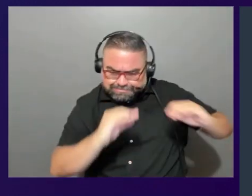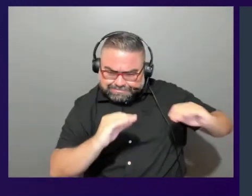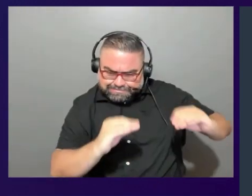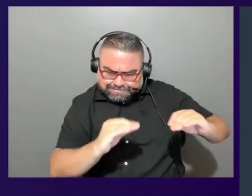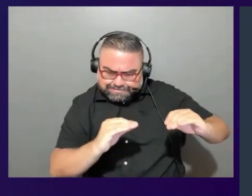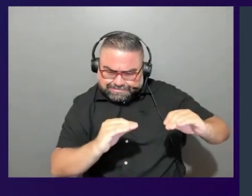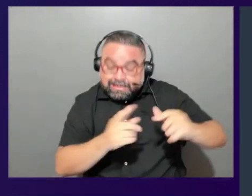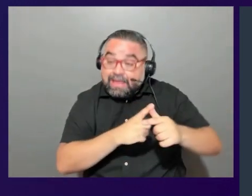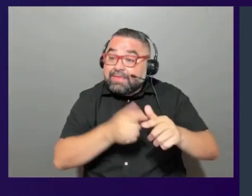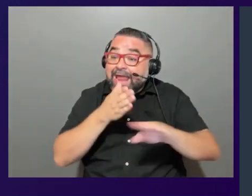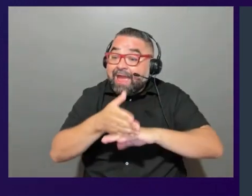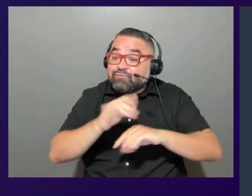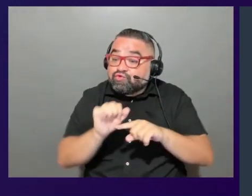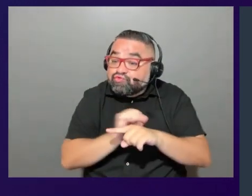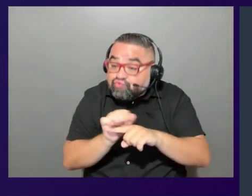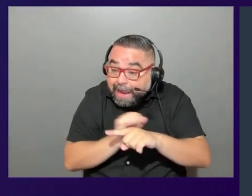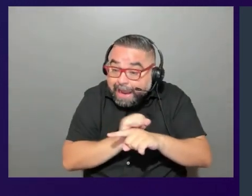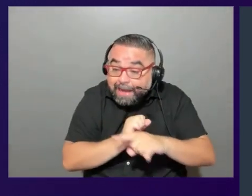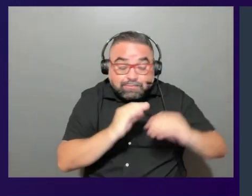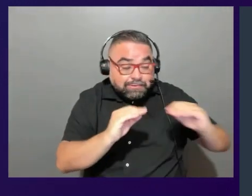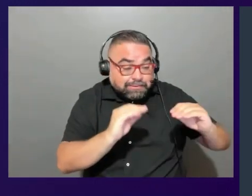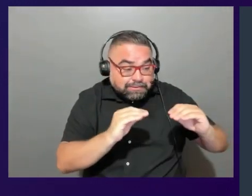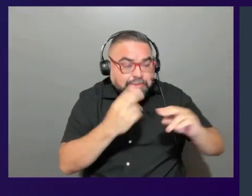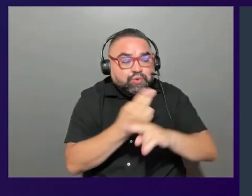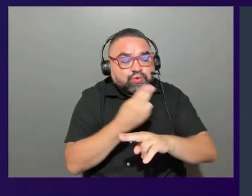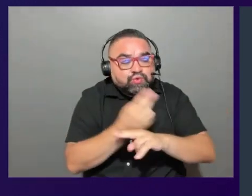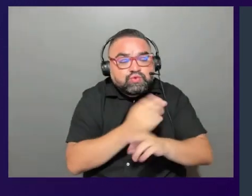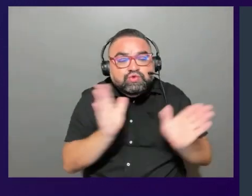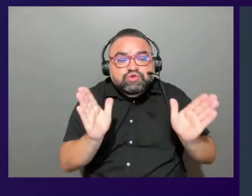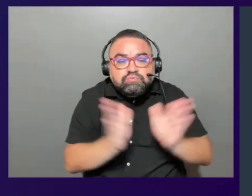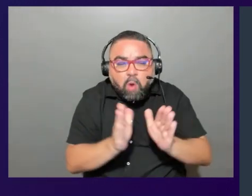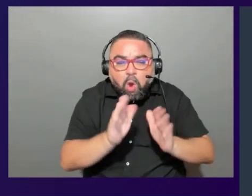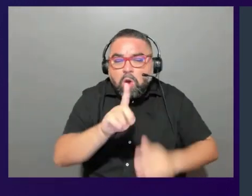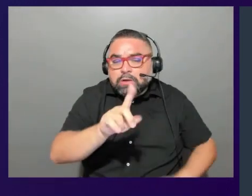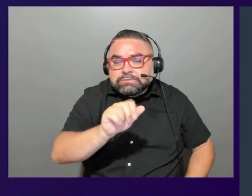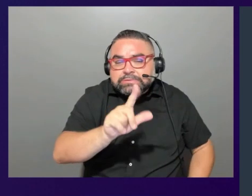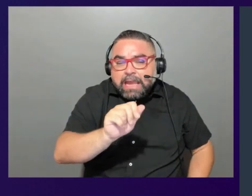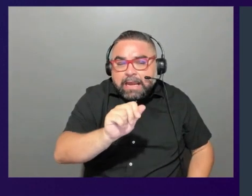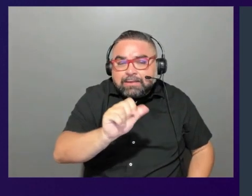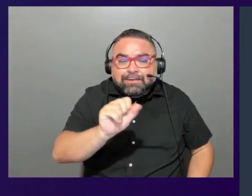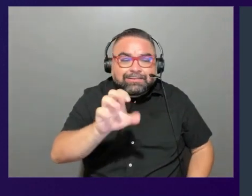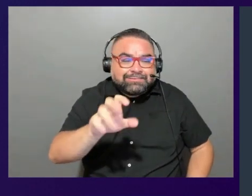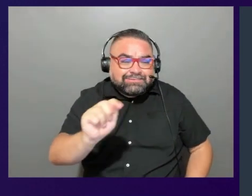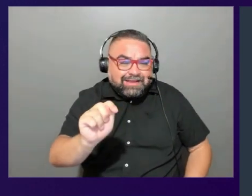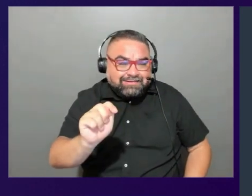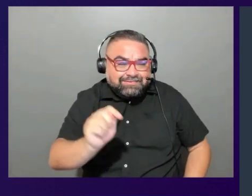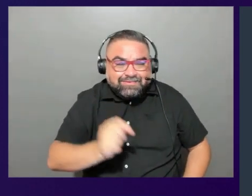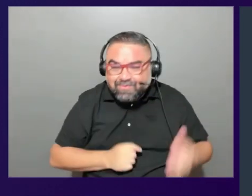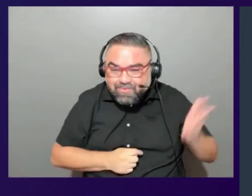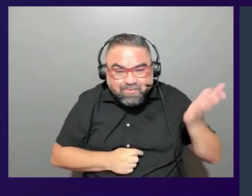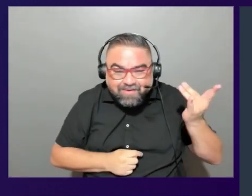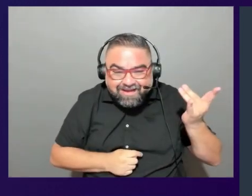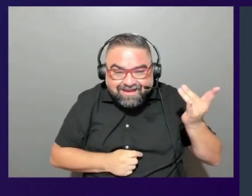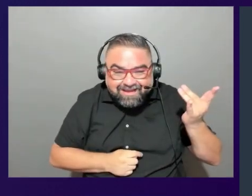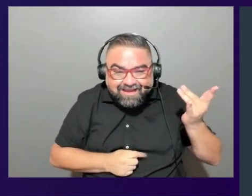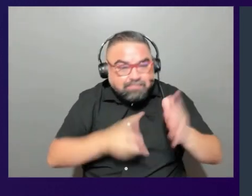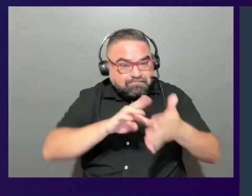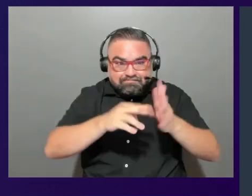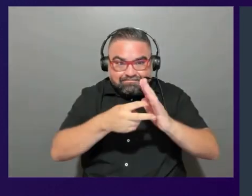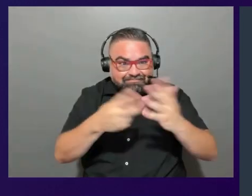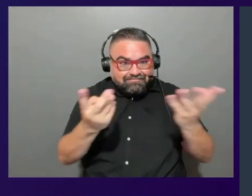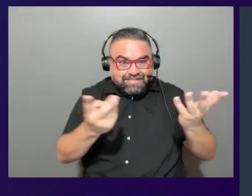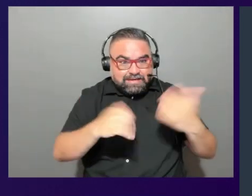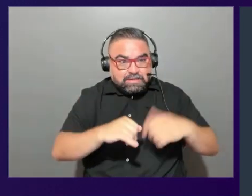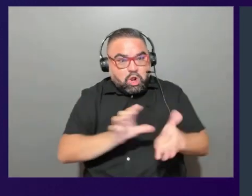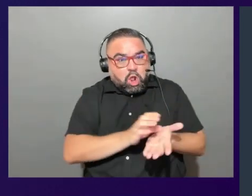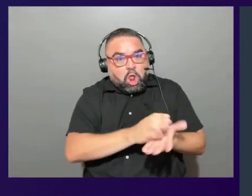them using their own much smaller data sets so that they don't have to spend all of the resources to train these large models, but they can